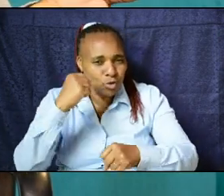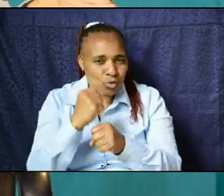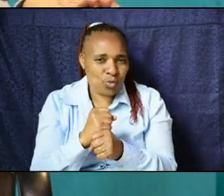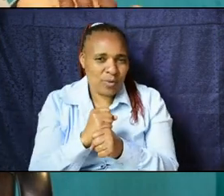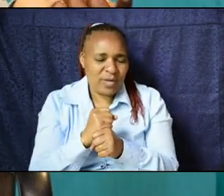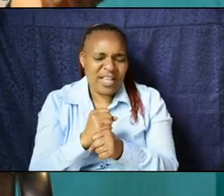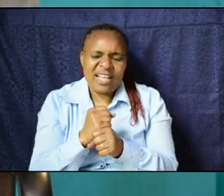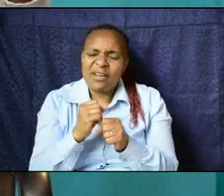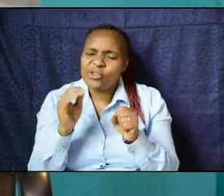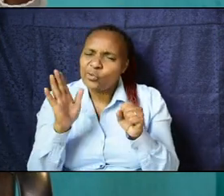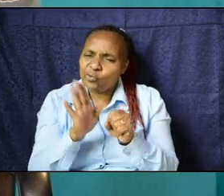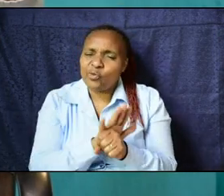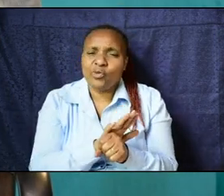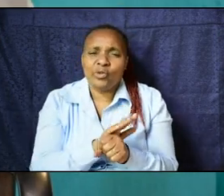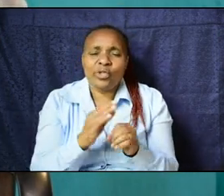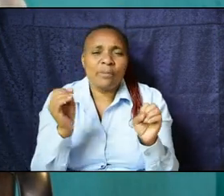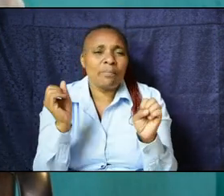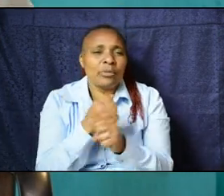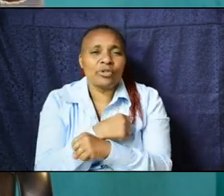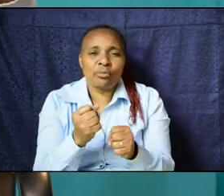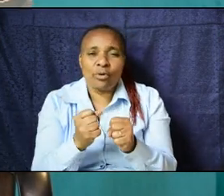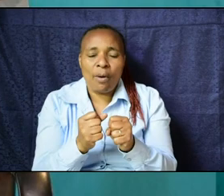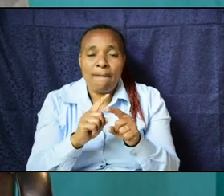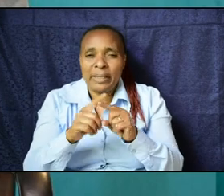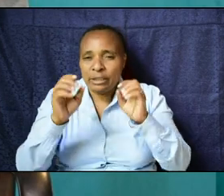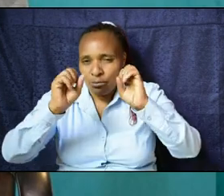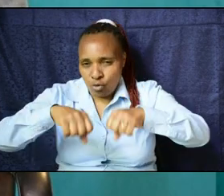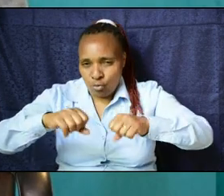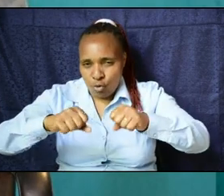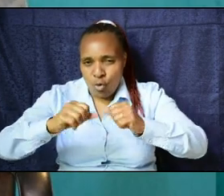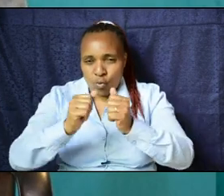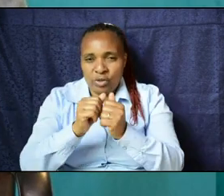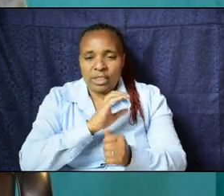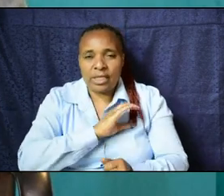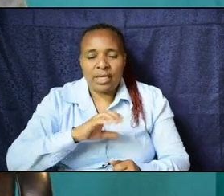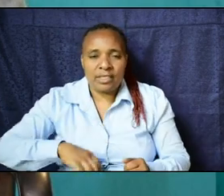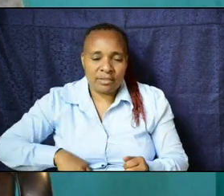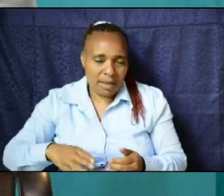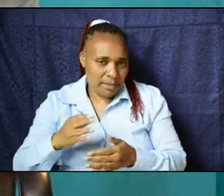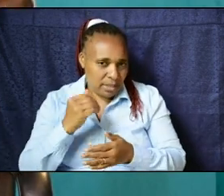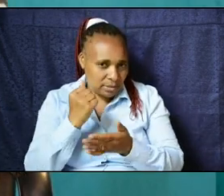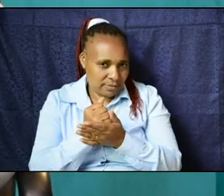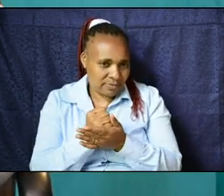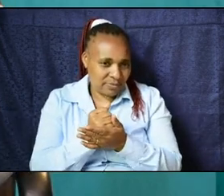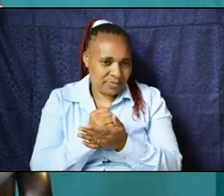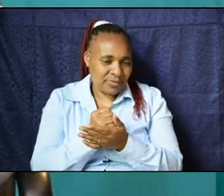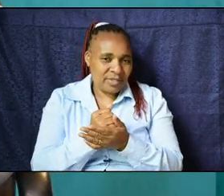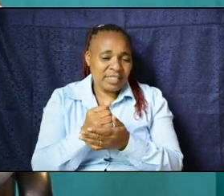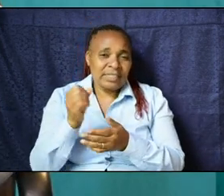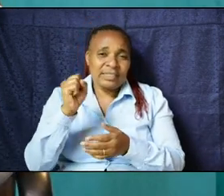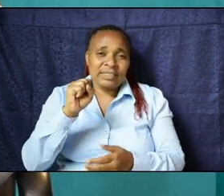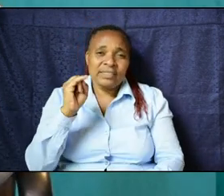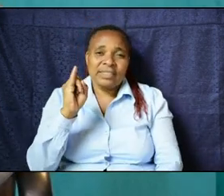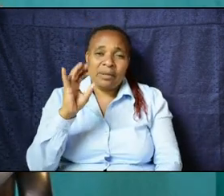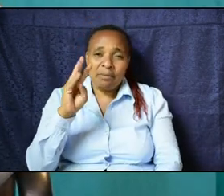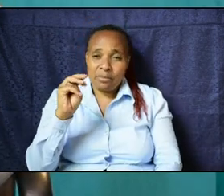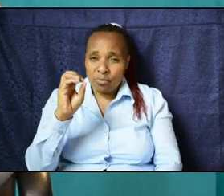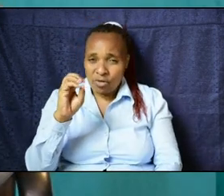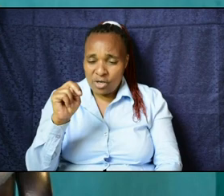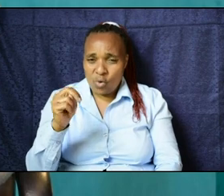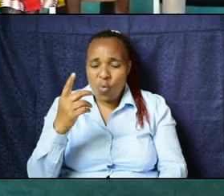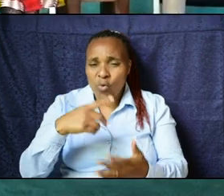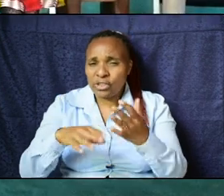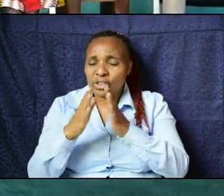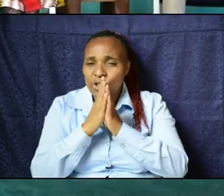totally impossible. It is possible, but only with Christ. Amen. All right. So, Salmon, tell us, what is our story